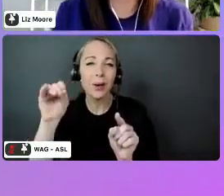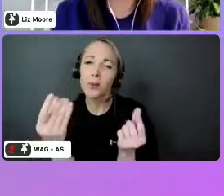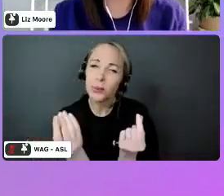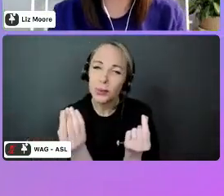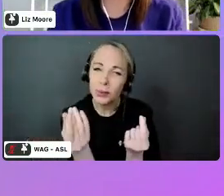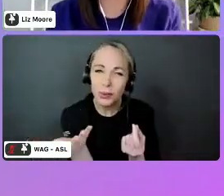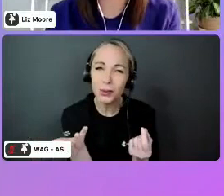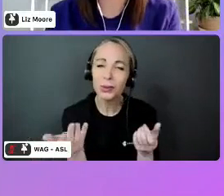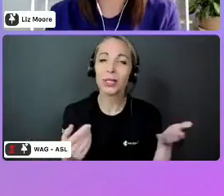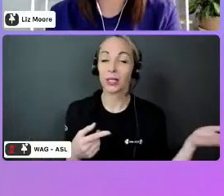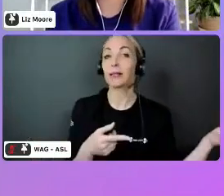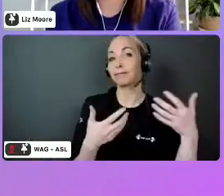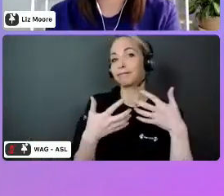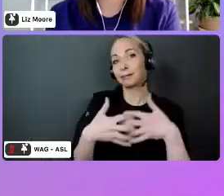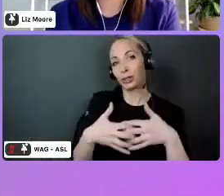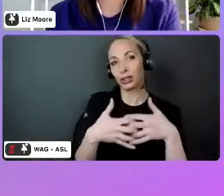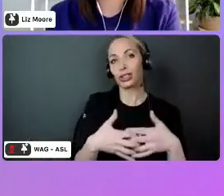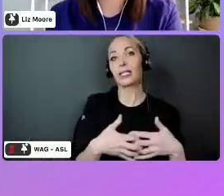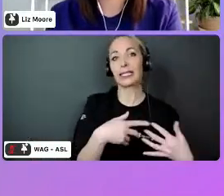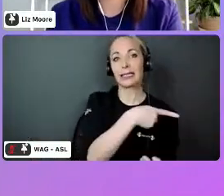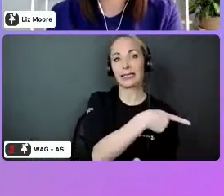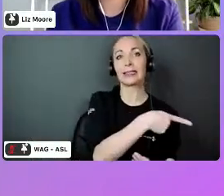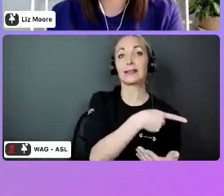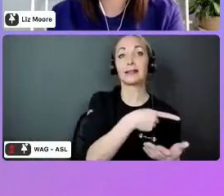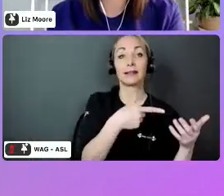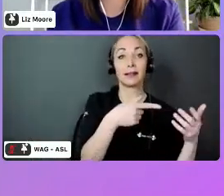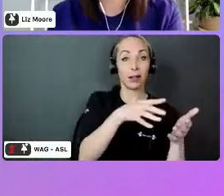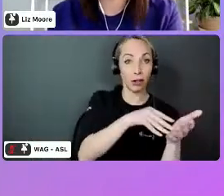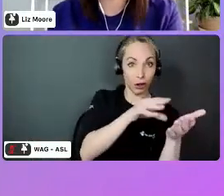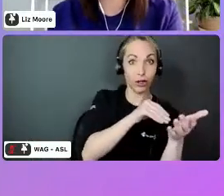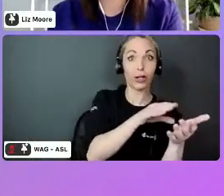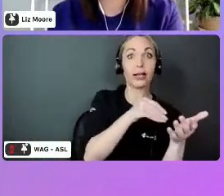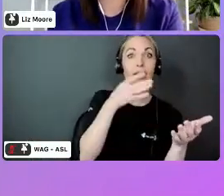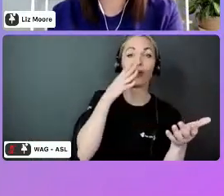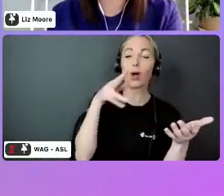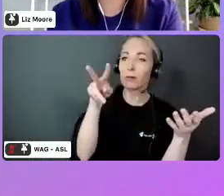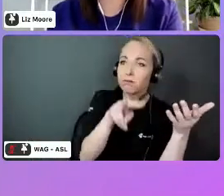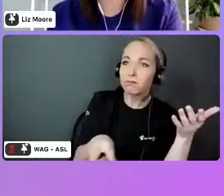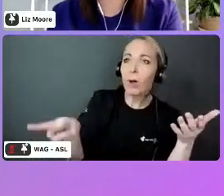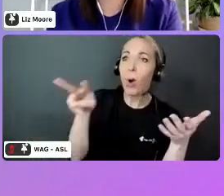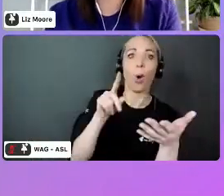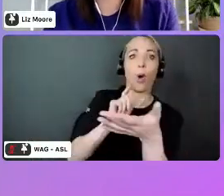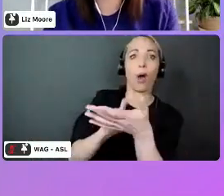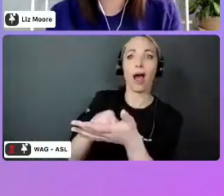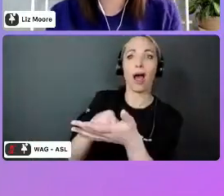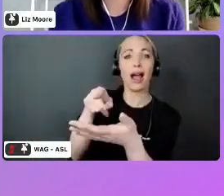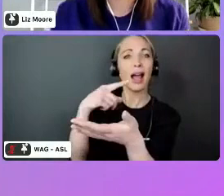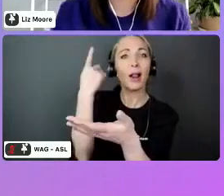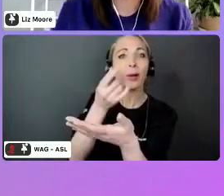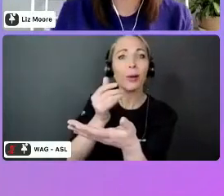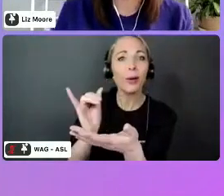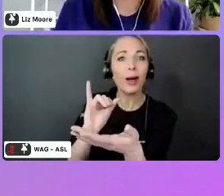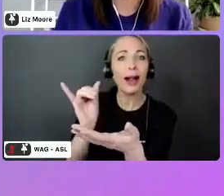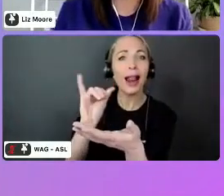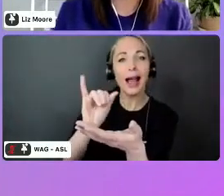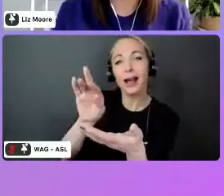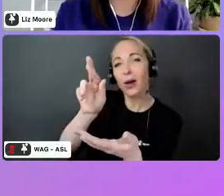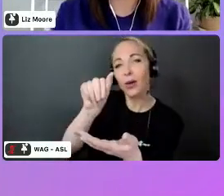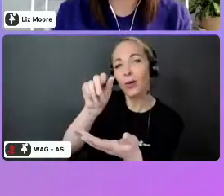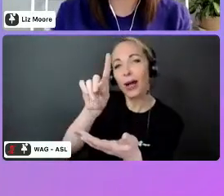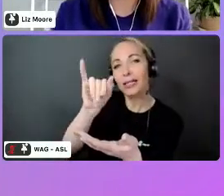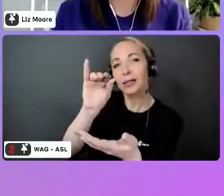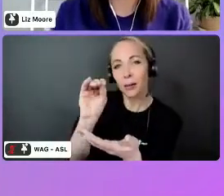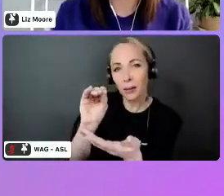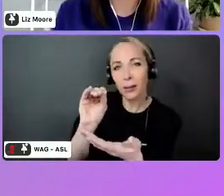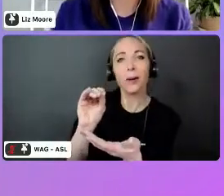probably identify that it looks like a radio and again, ask the user a question to guide them towards the